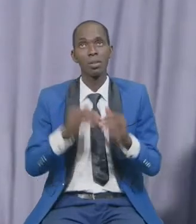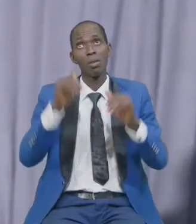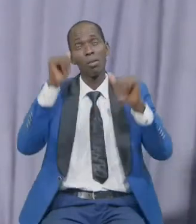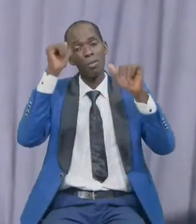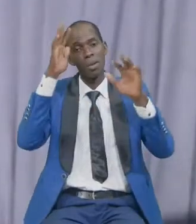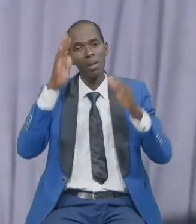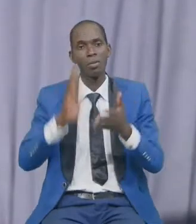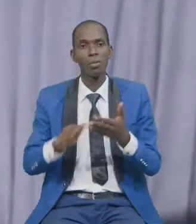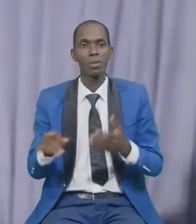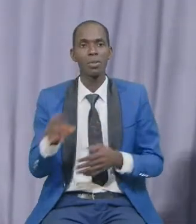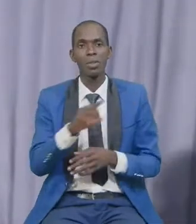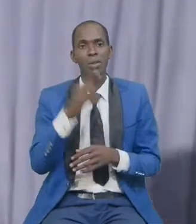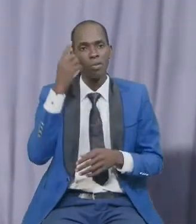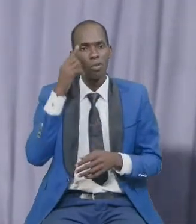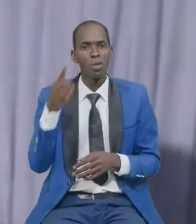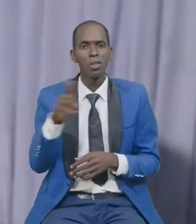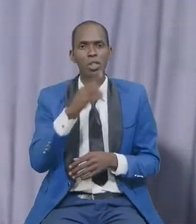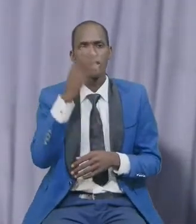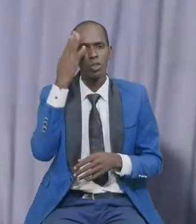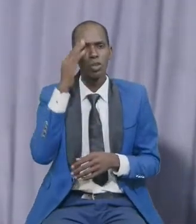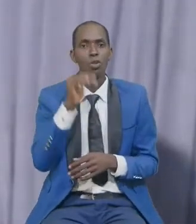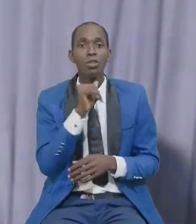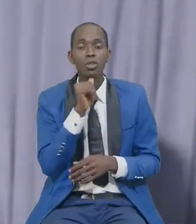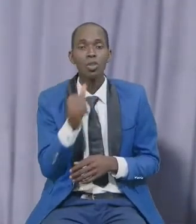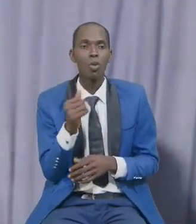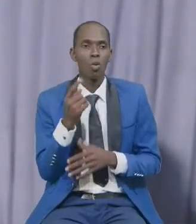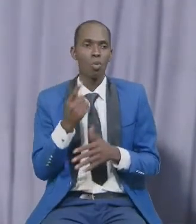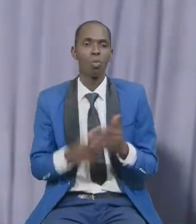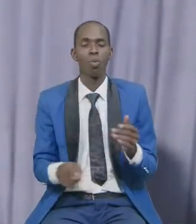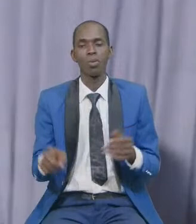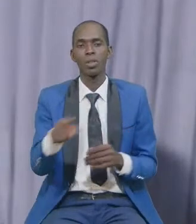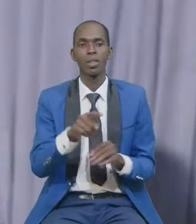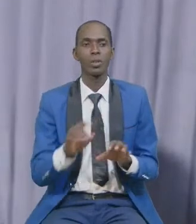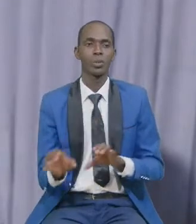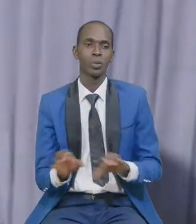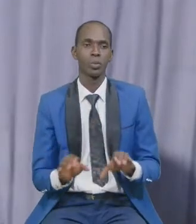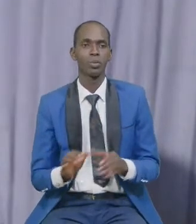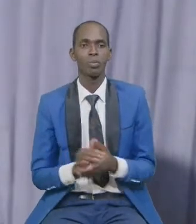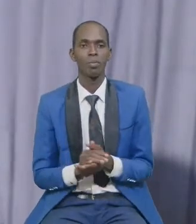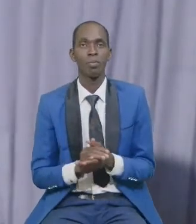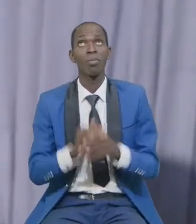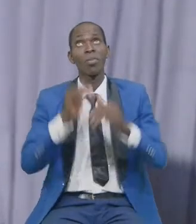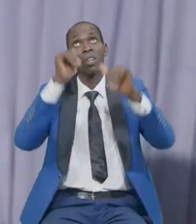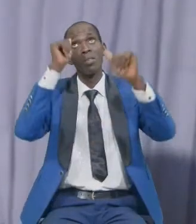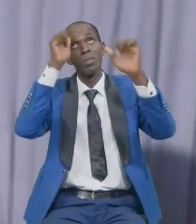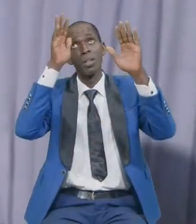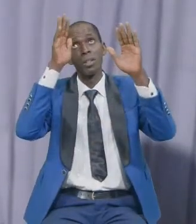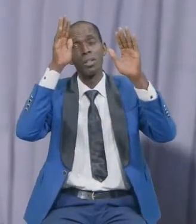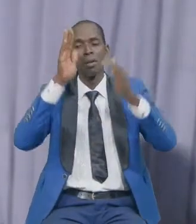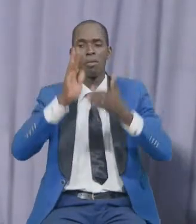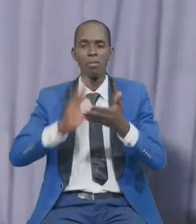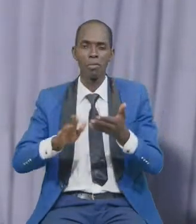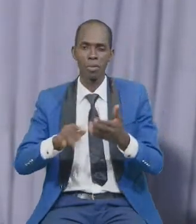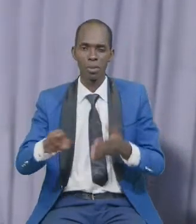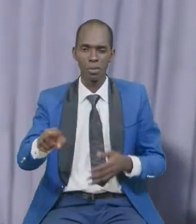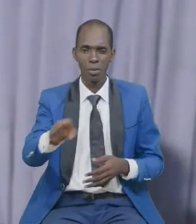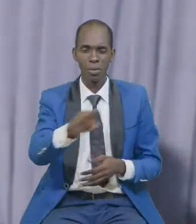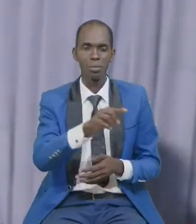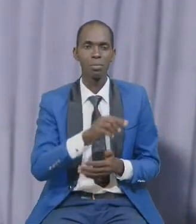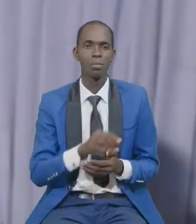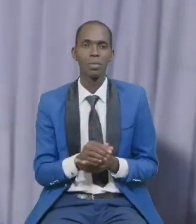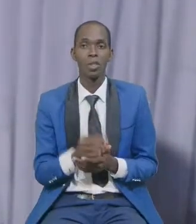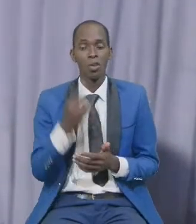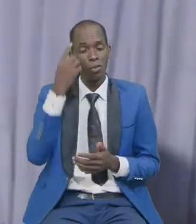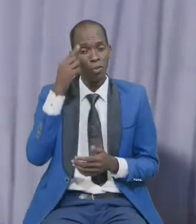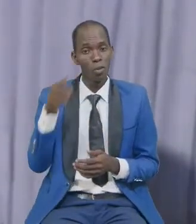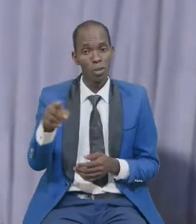for they know not what they do. Father, forgive them, for